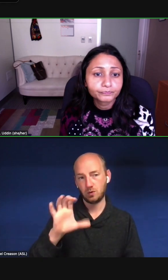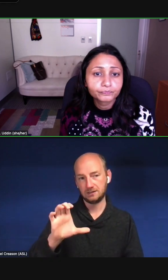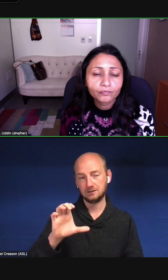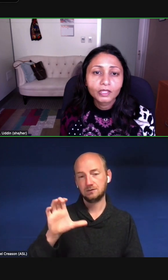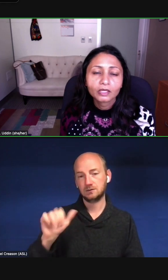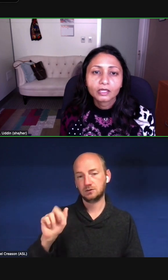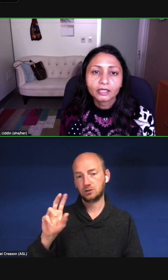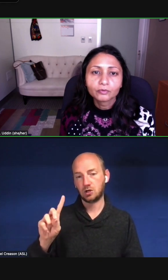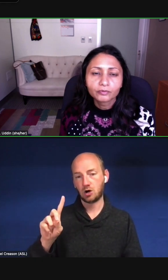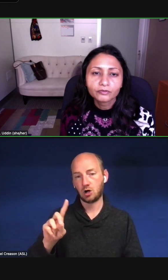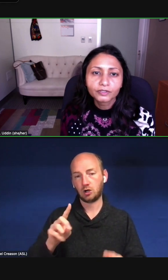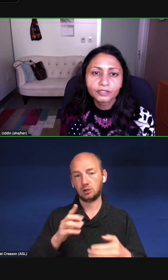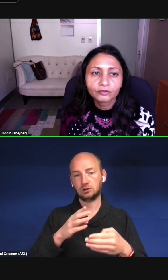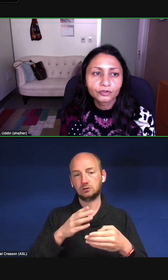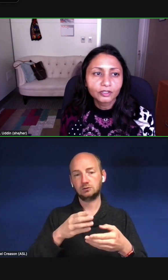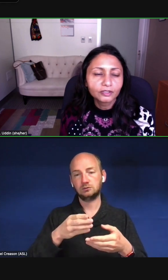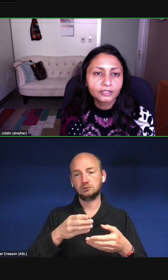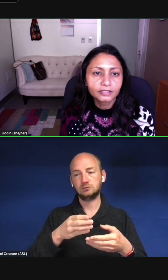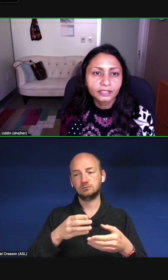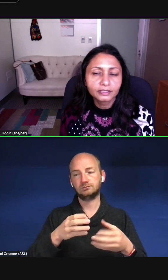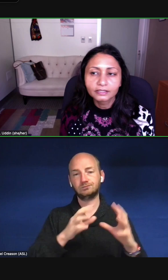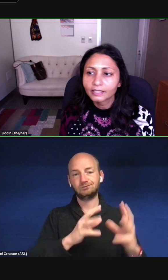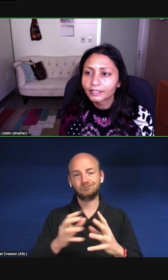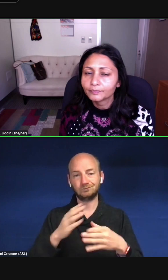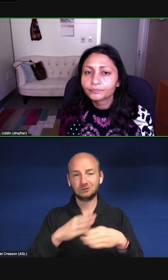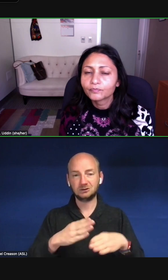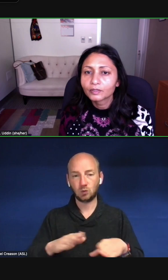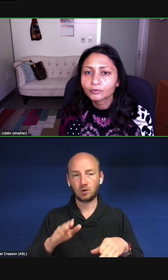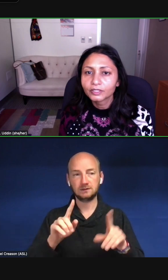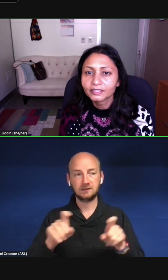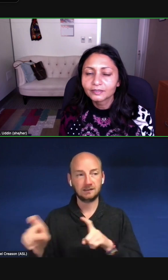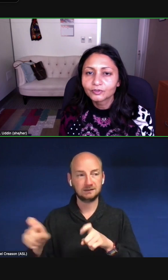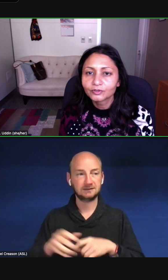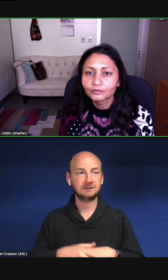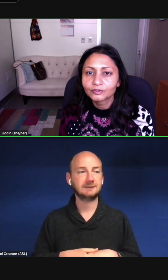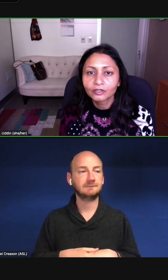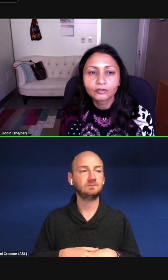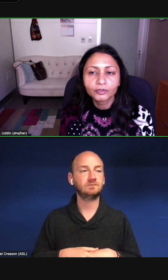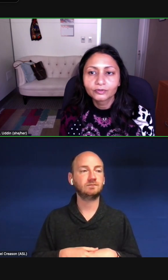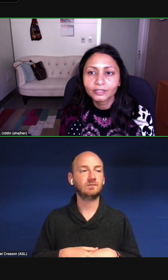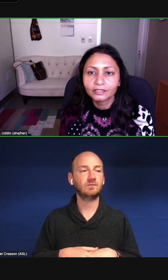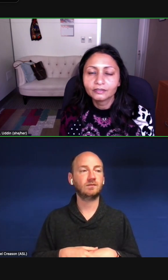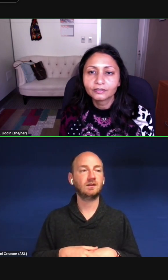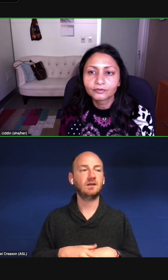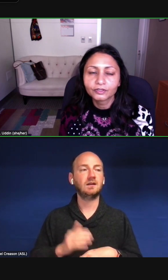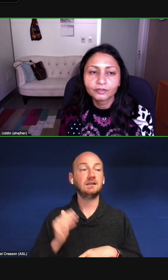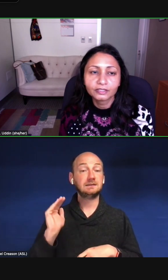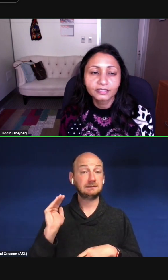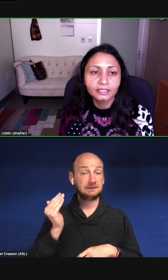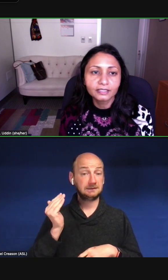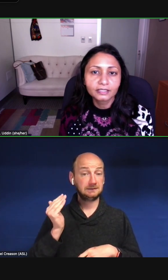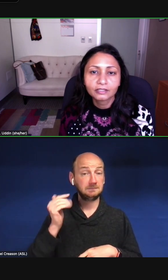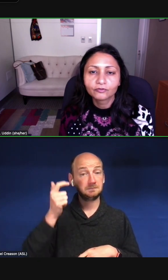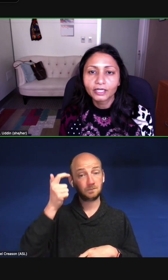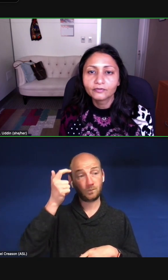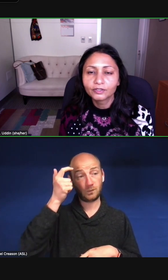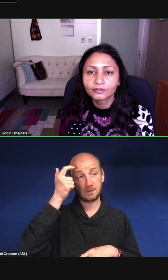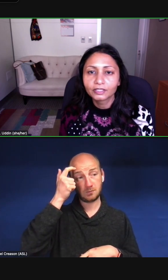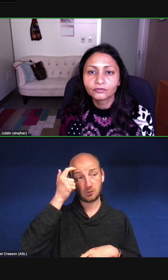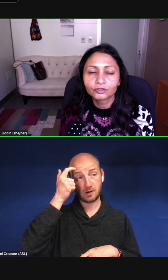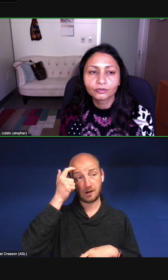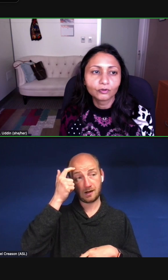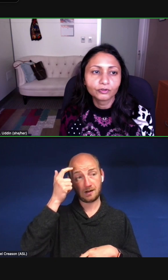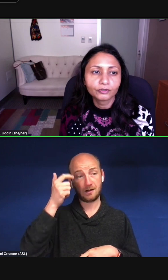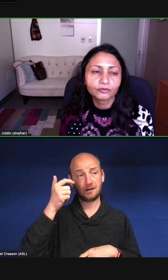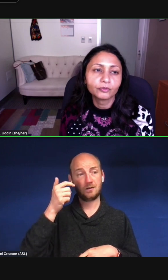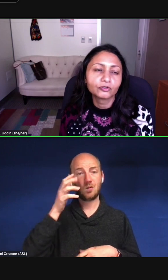tasks. And what we find overall is that the brain seems to toggle between different states, 5 here